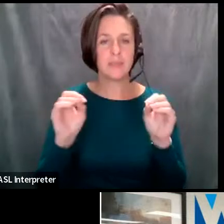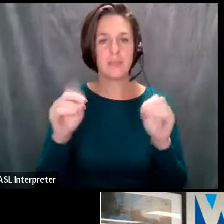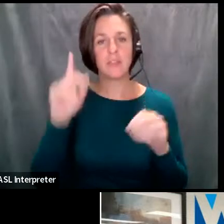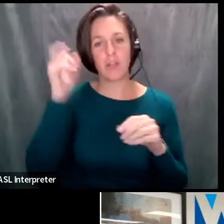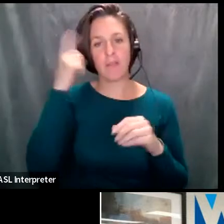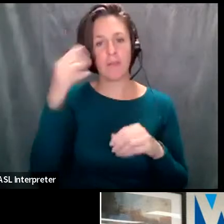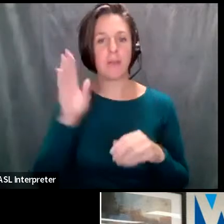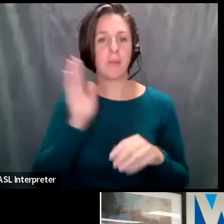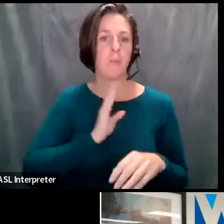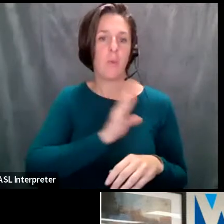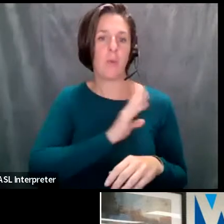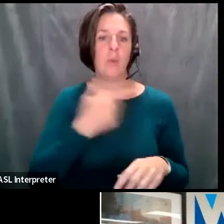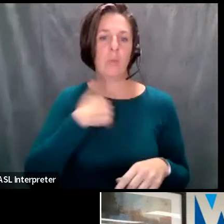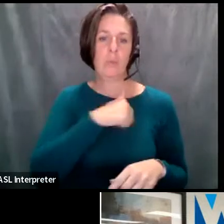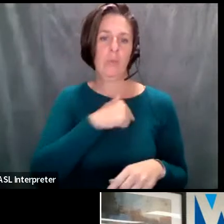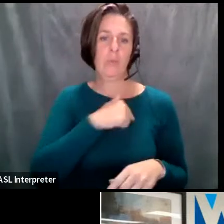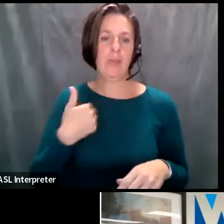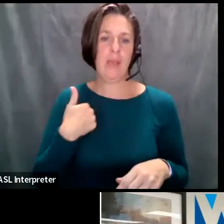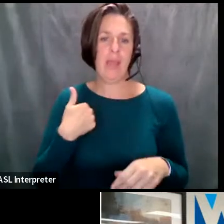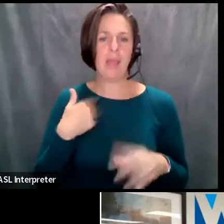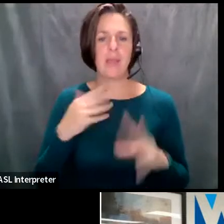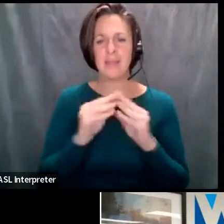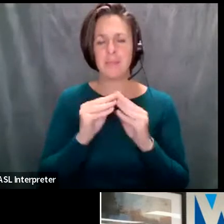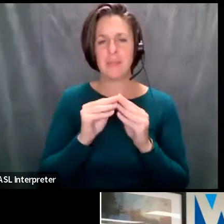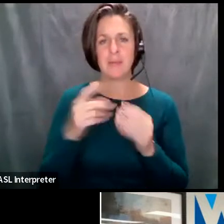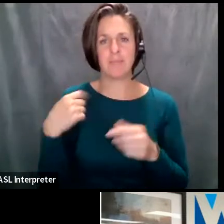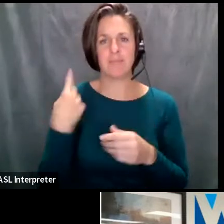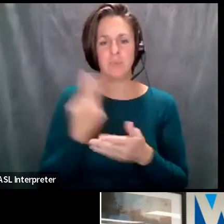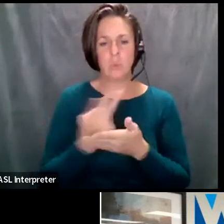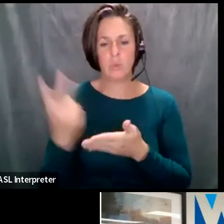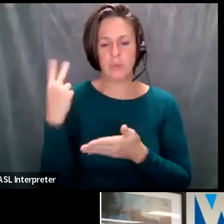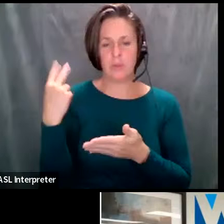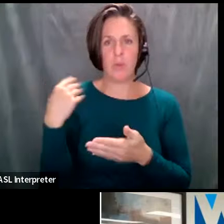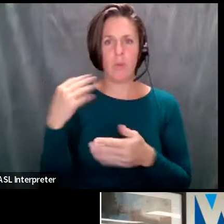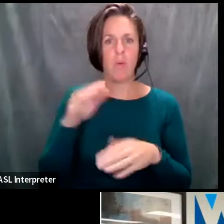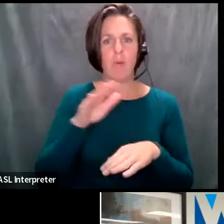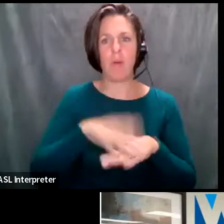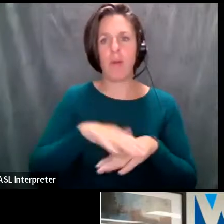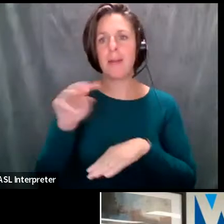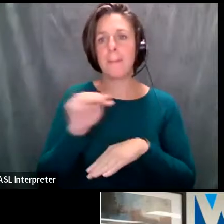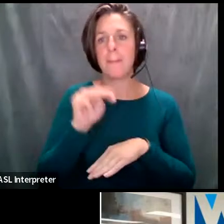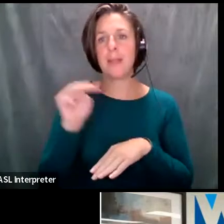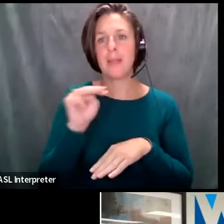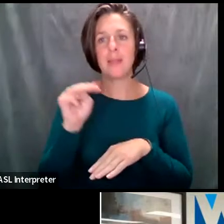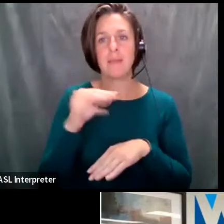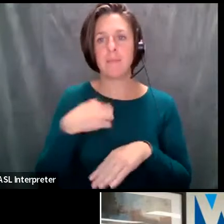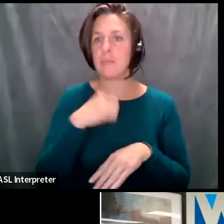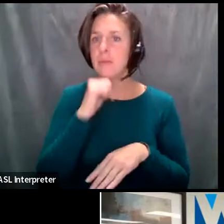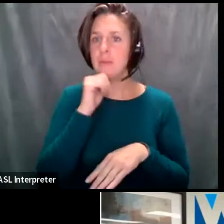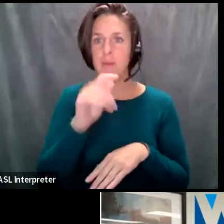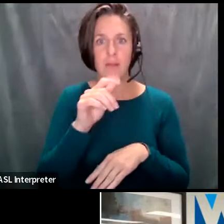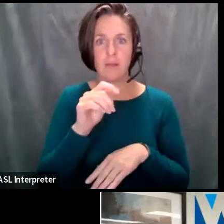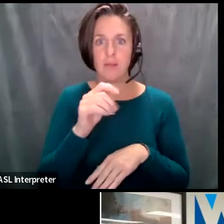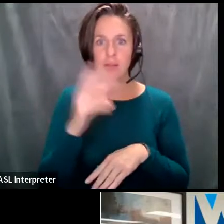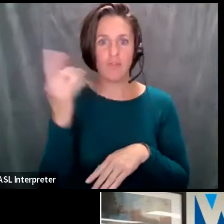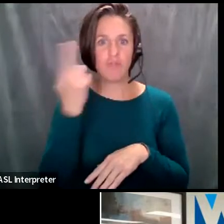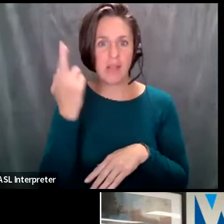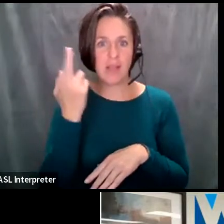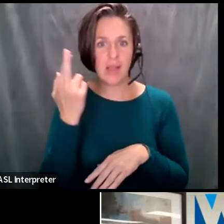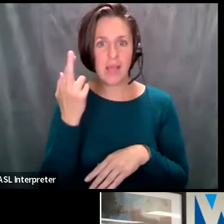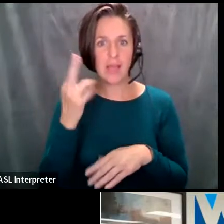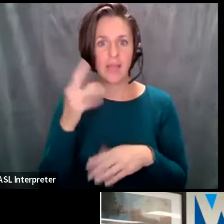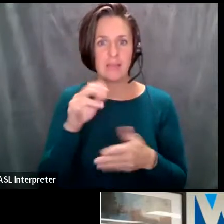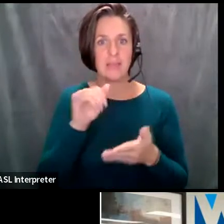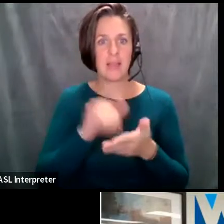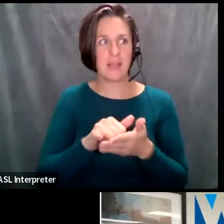had our meeting this past 2 weeks ago on a Monday, and I didn't realize how many people don't know anything about